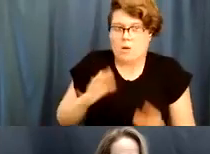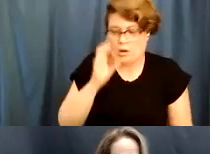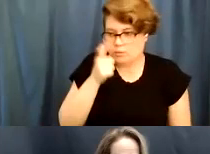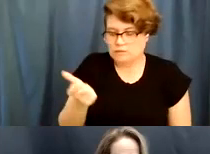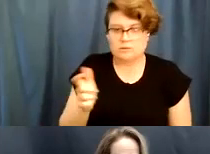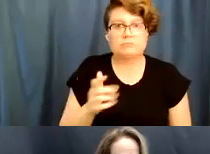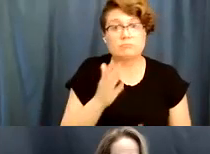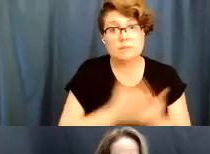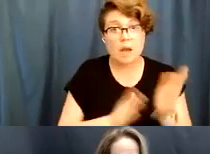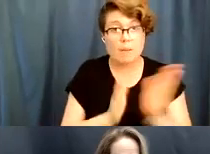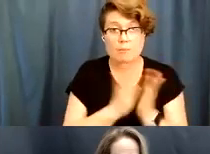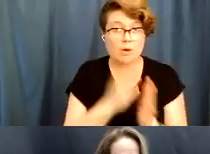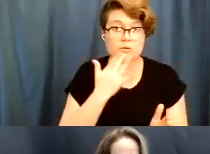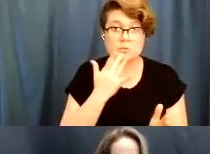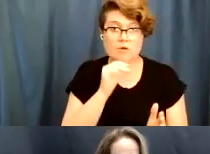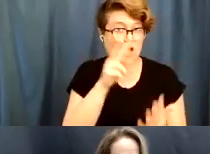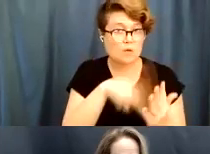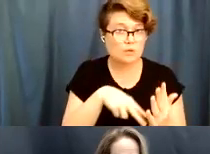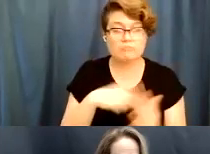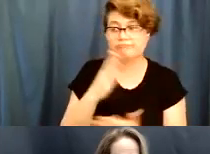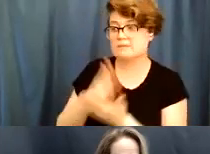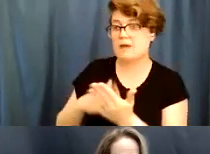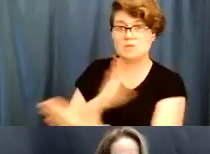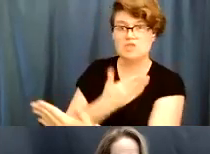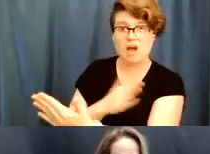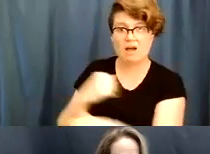read, certain songs that remind me of a bad